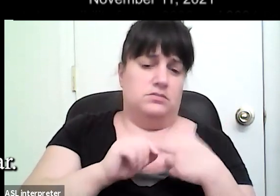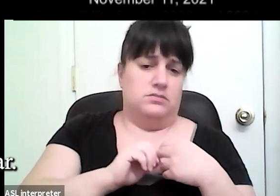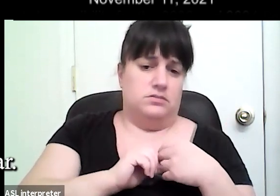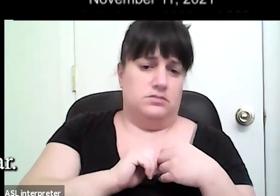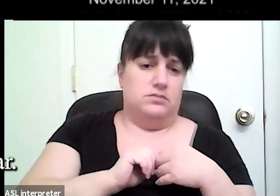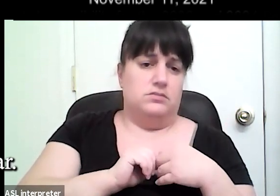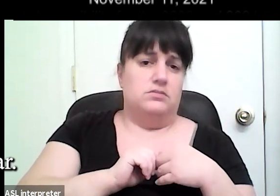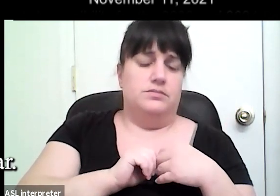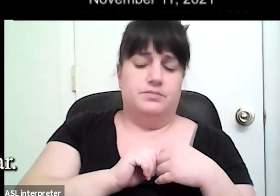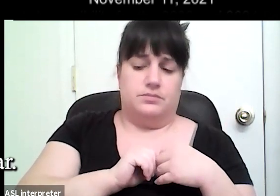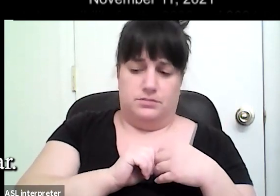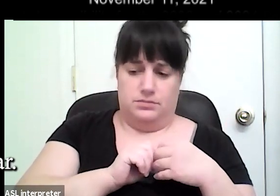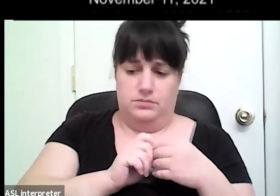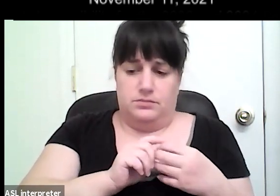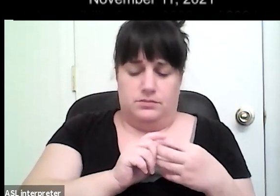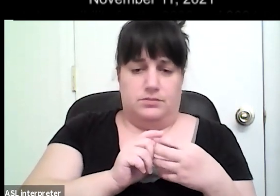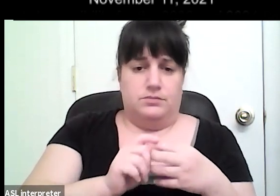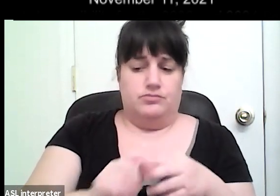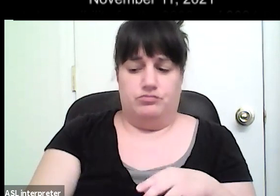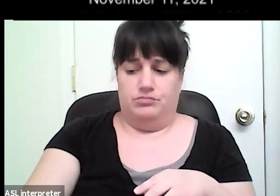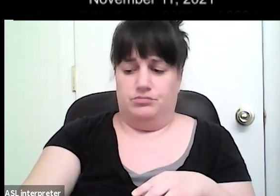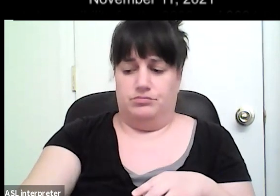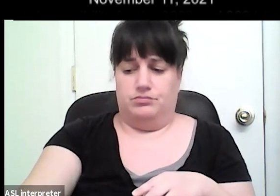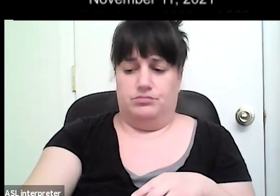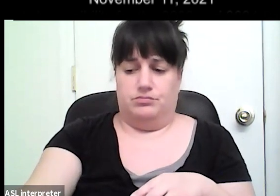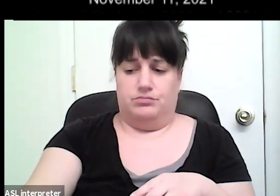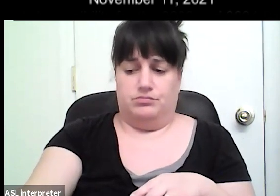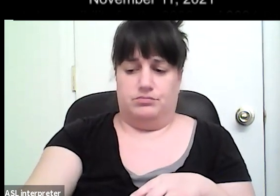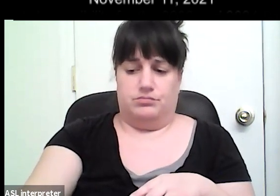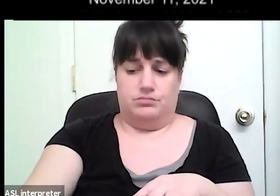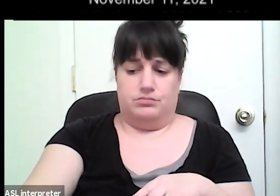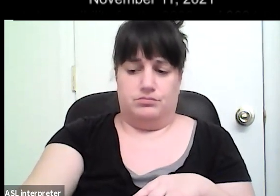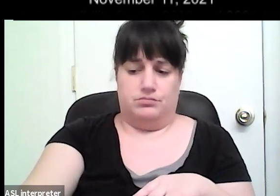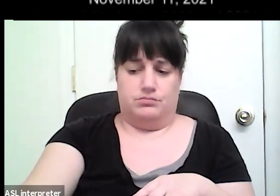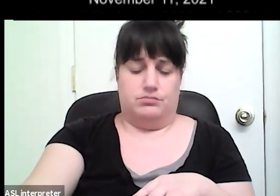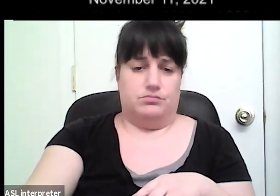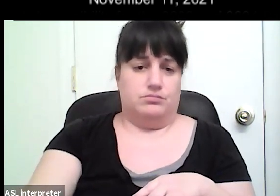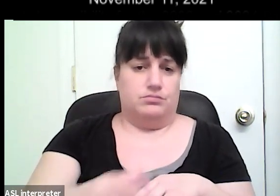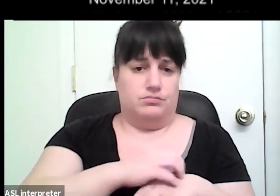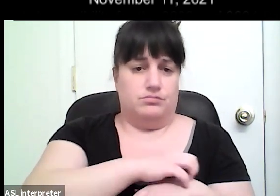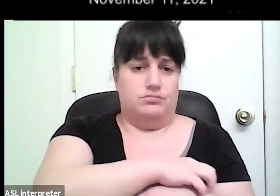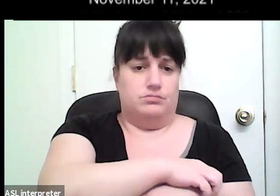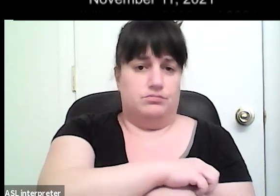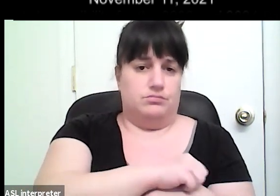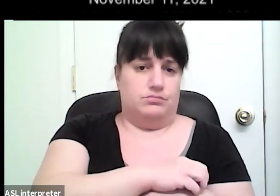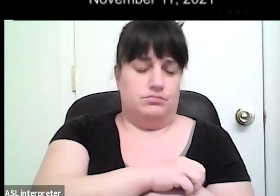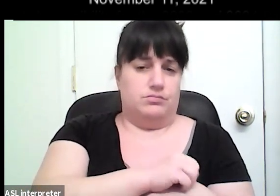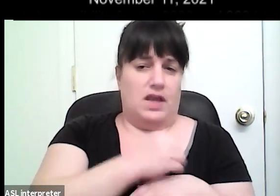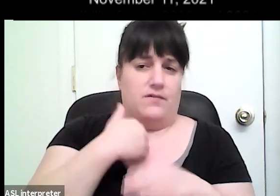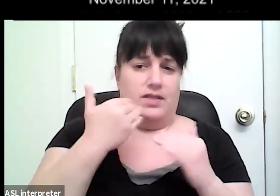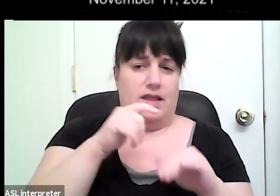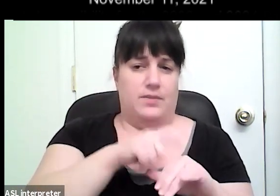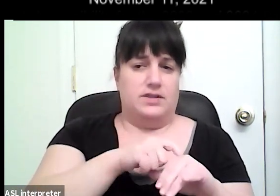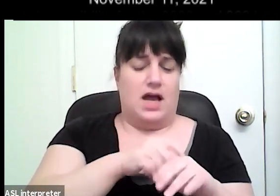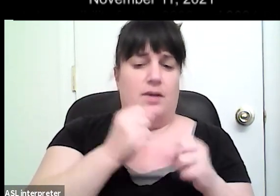Slide 11. K10. A known exoplanet host star. Now, I'll show you, I'm trying to go pretty quickly because I'm very limited in time and I have so much